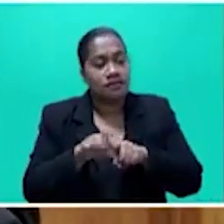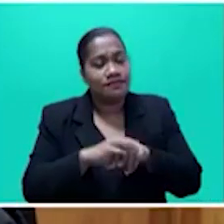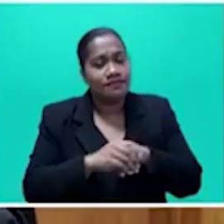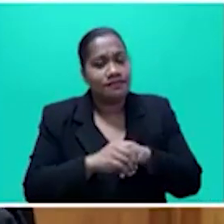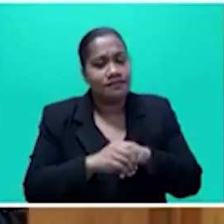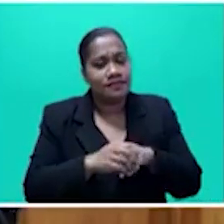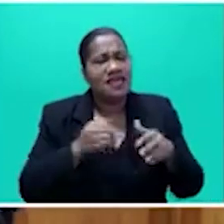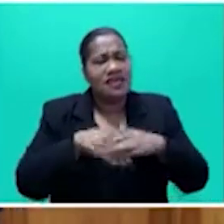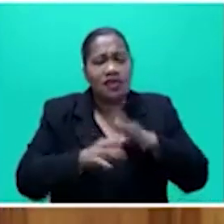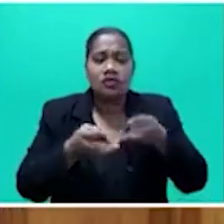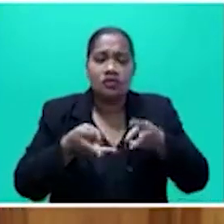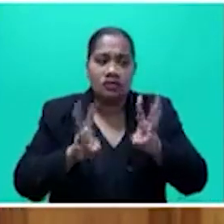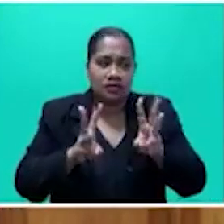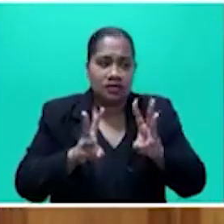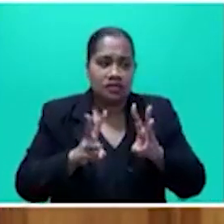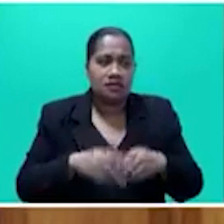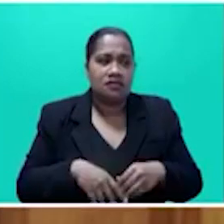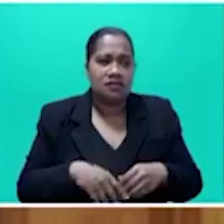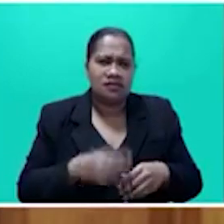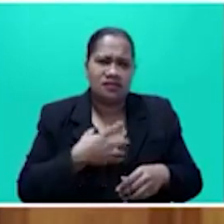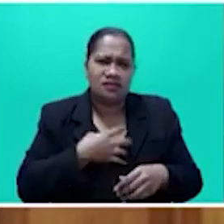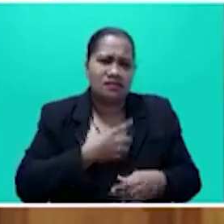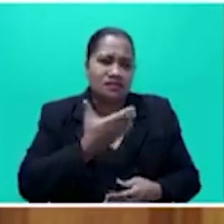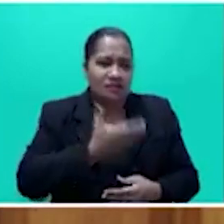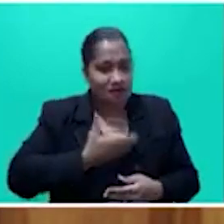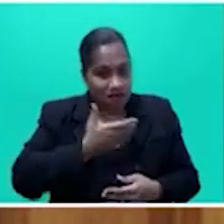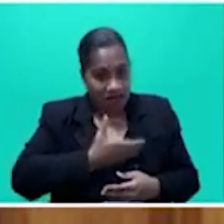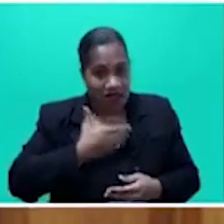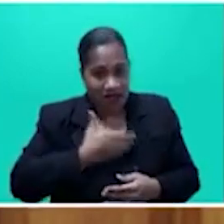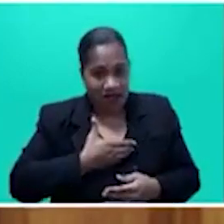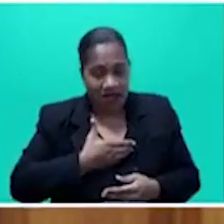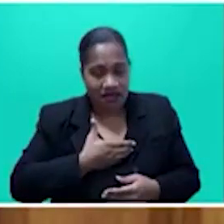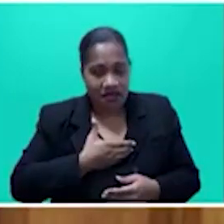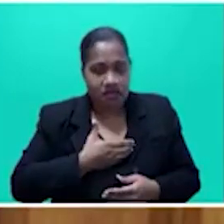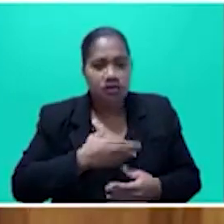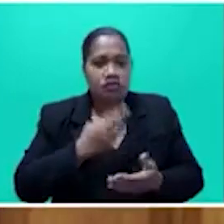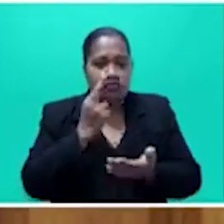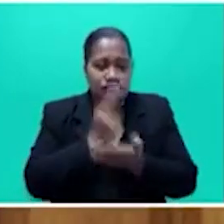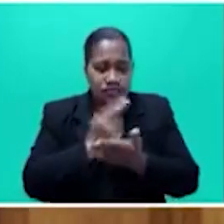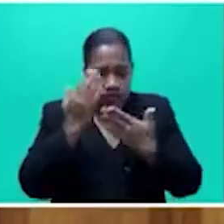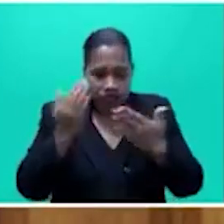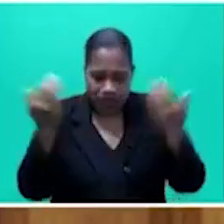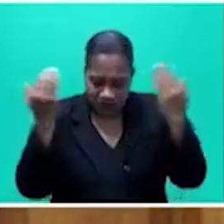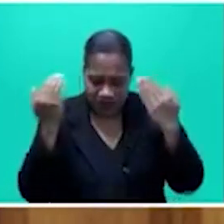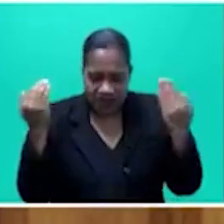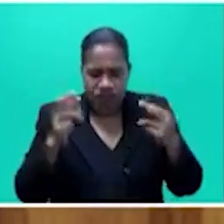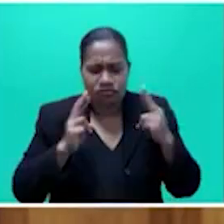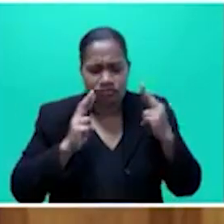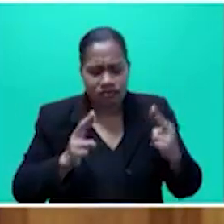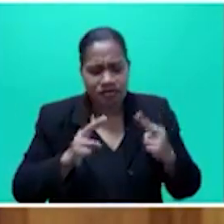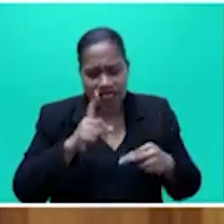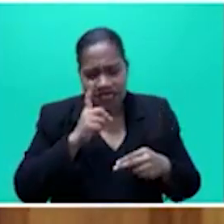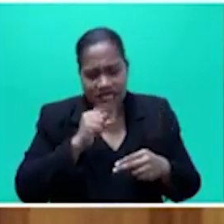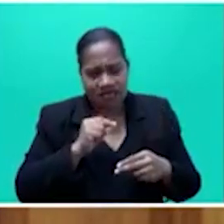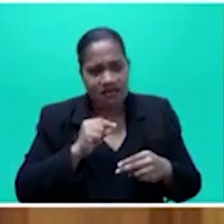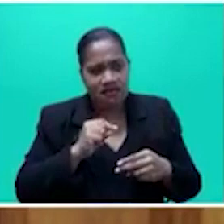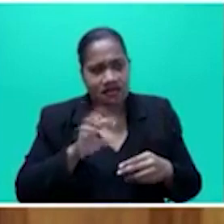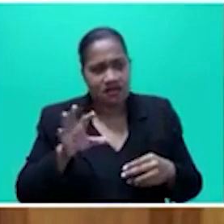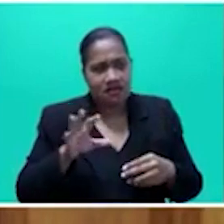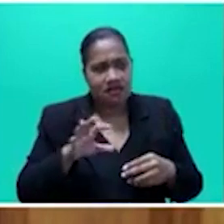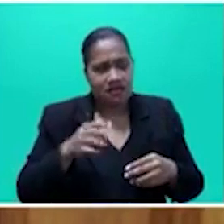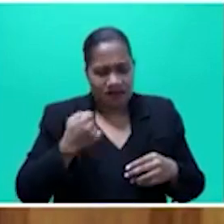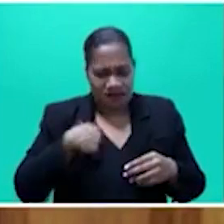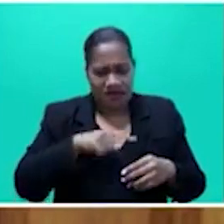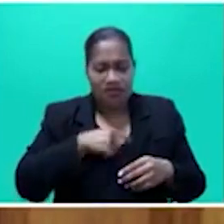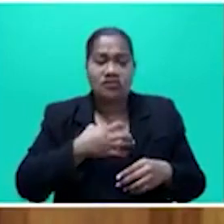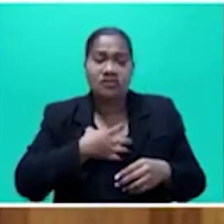in the ways that can give us a lot of comfort about this, Honourable Speaker. So really, Honourable Speaker, we just wish that you could take this back and let's have a bit more dialogue on this one, Honourable